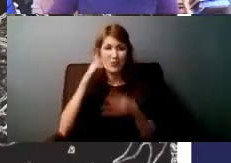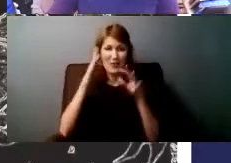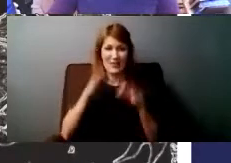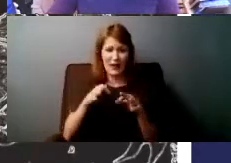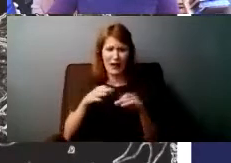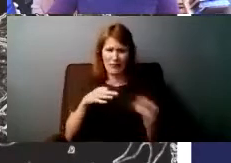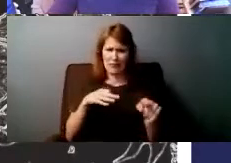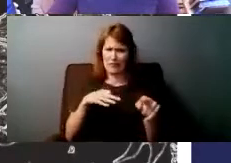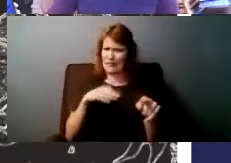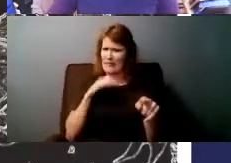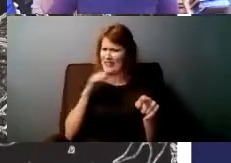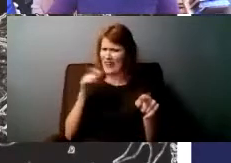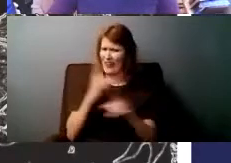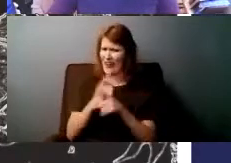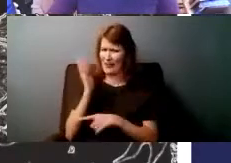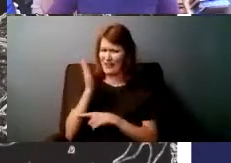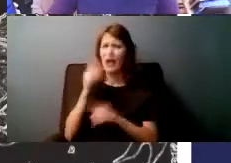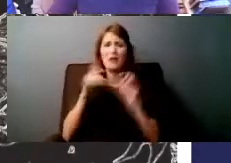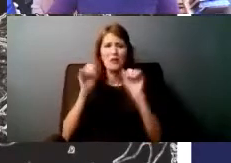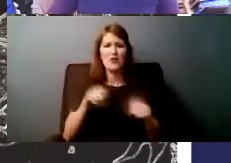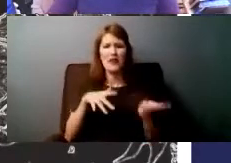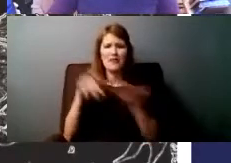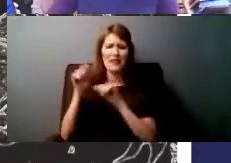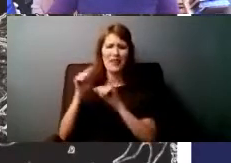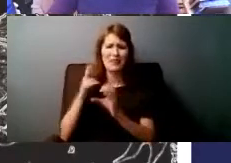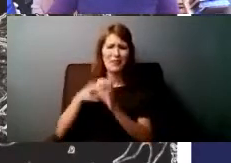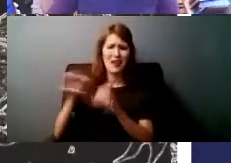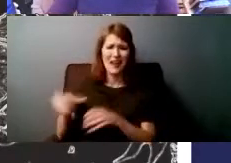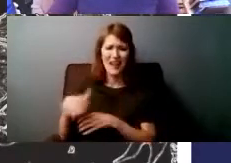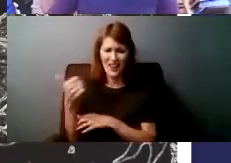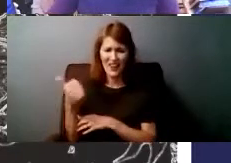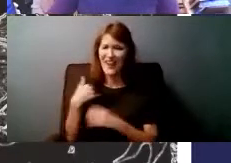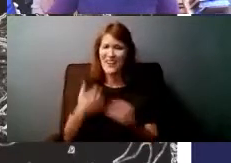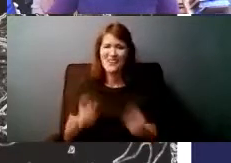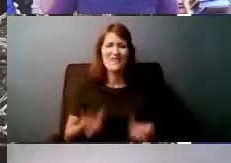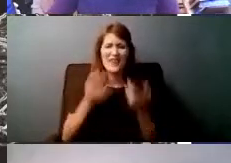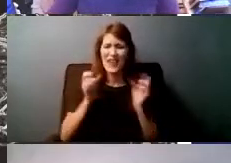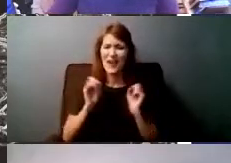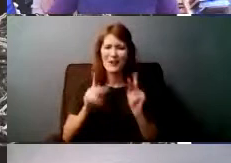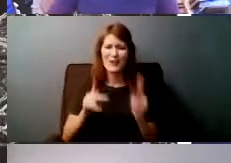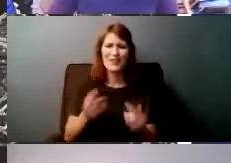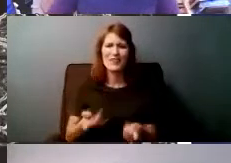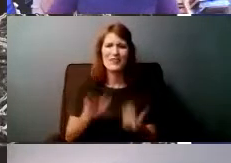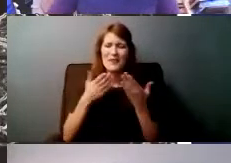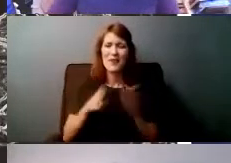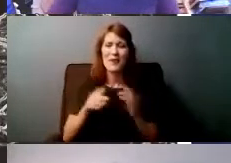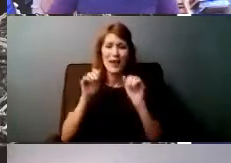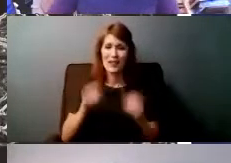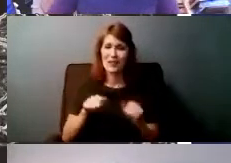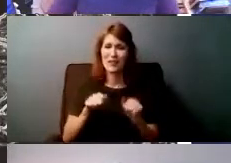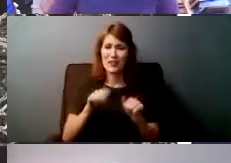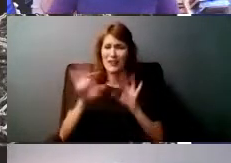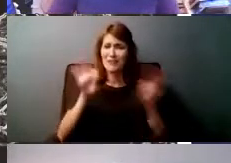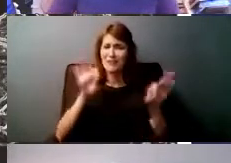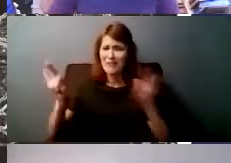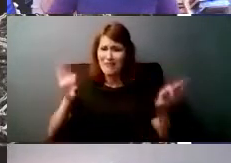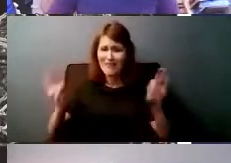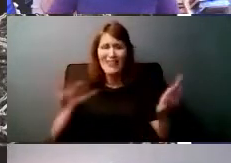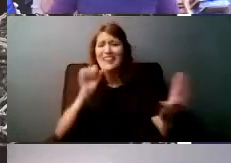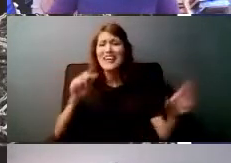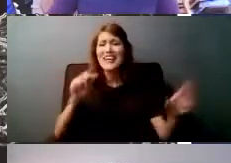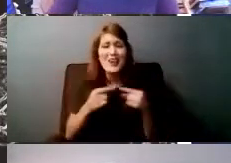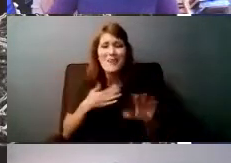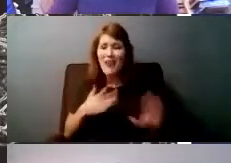you, you can drop off and go do something else. There's lots of opportunities and lots of ways that you can fly, and it does not hurt my feeling. I have a